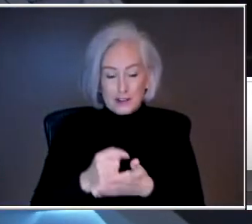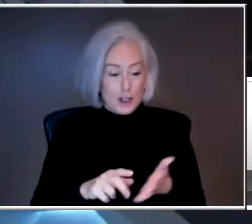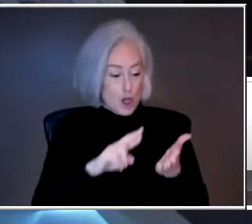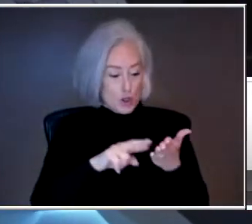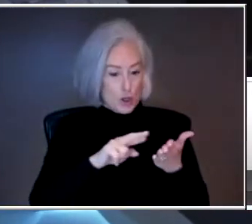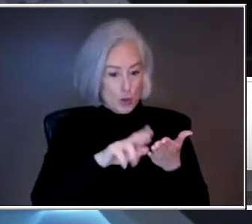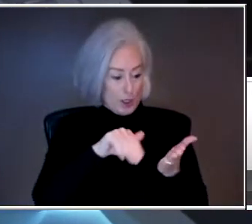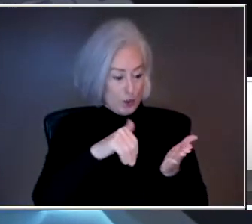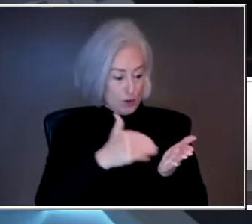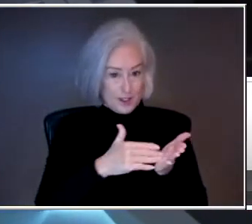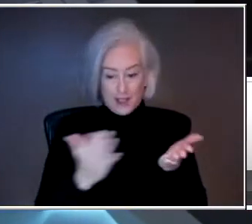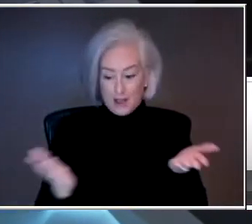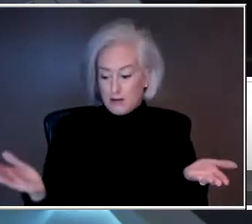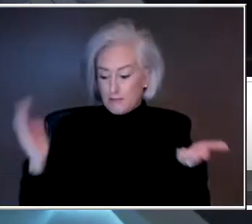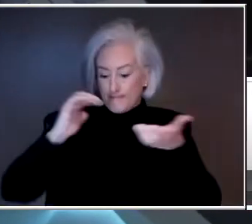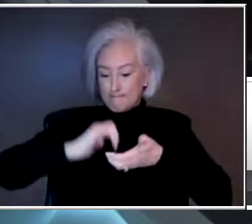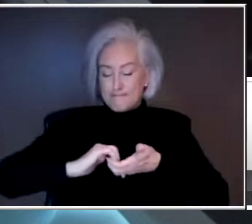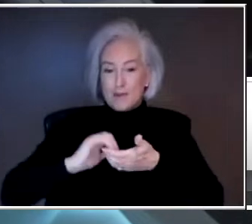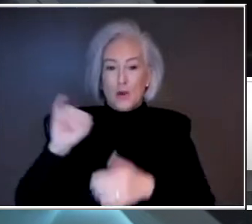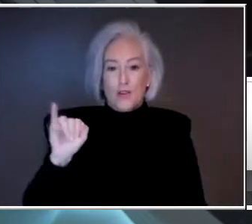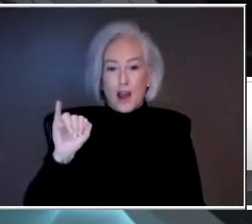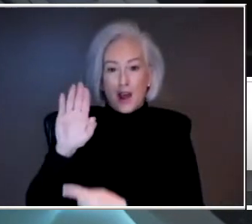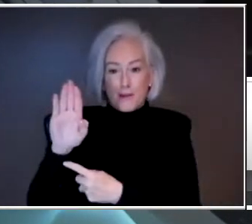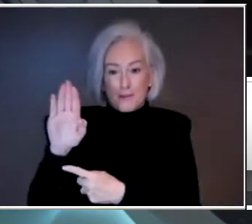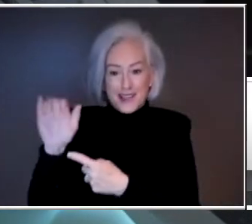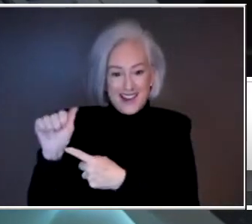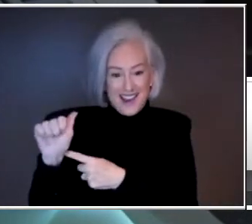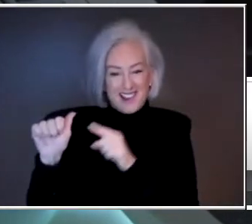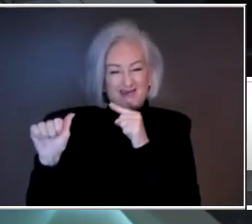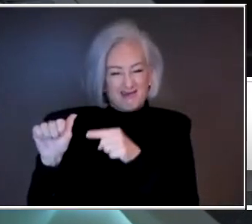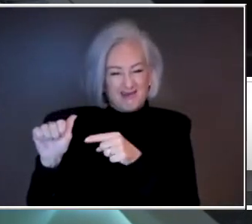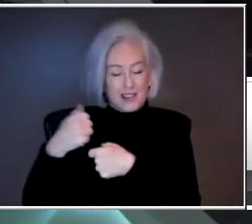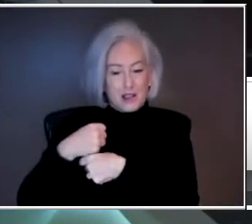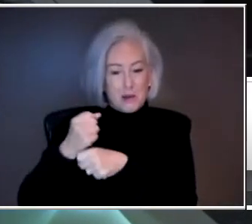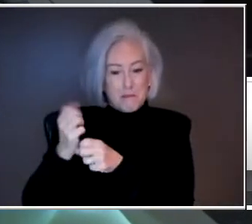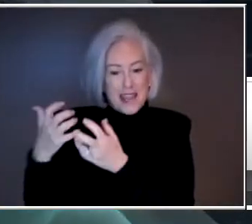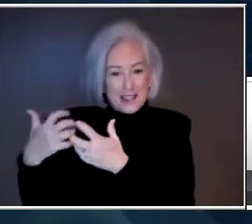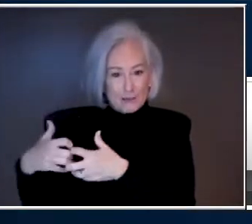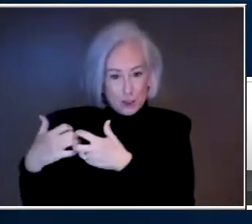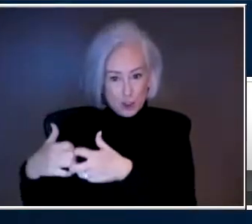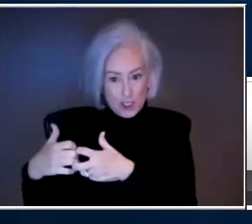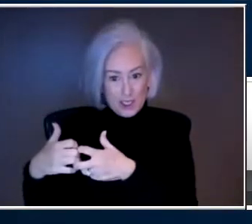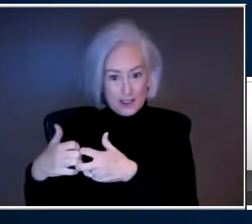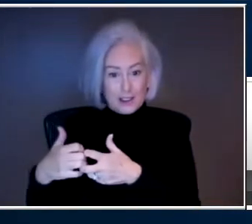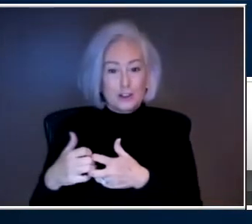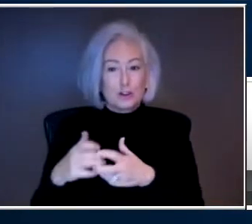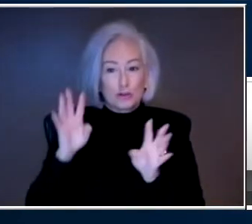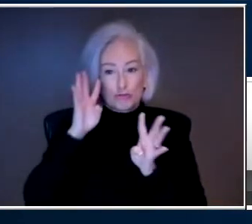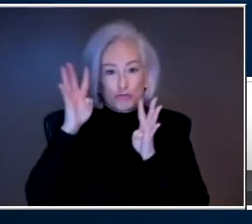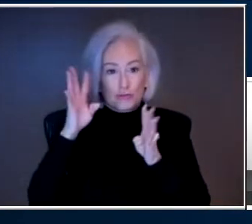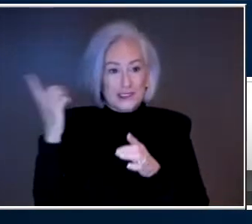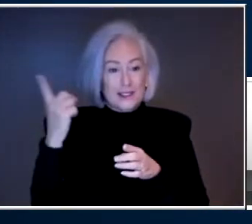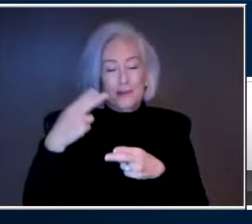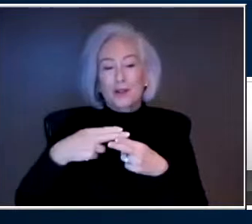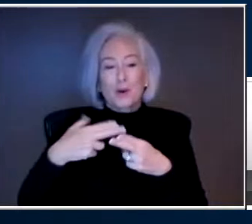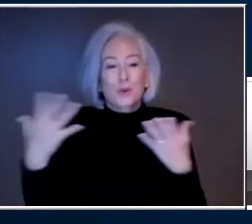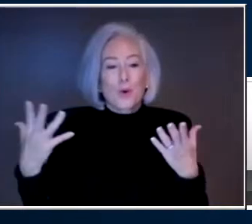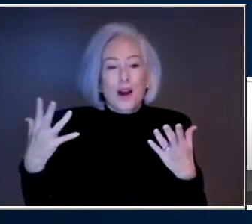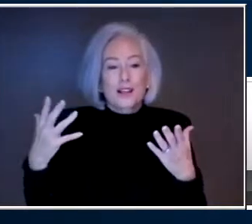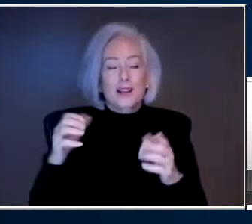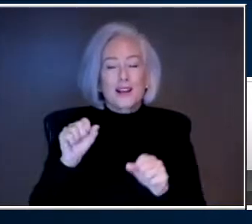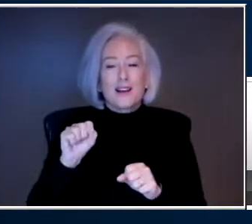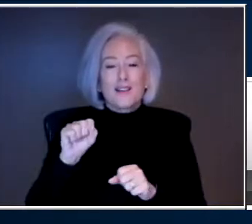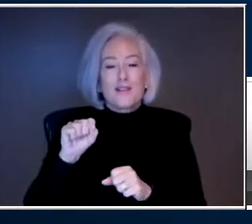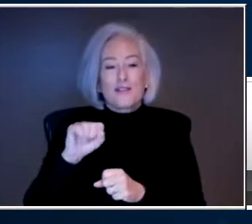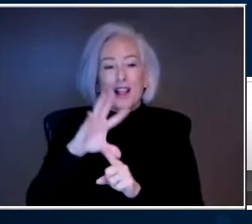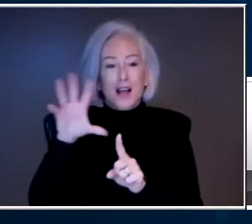makes the proton machine, on something that is called flash radiation. Let's bring in Dr. Shane Steckline, a radiation oncologist treating